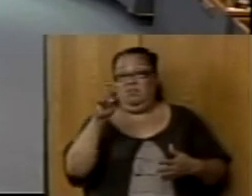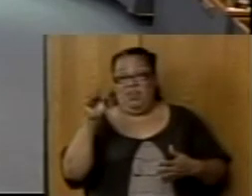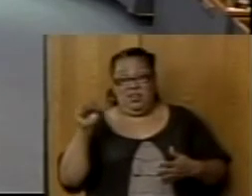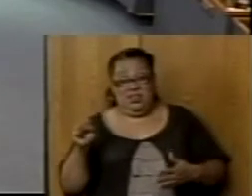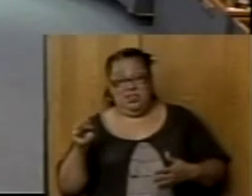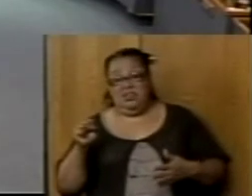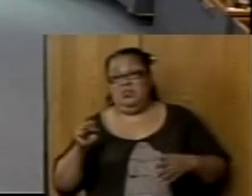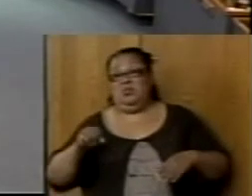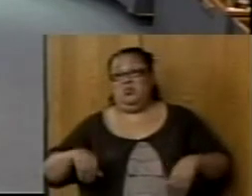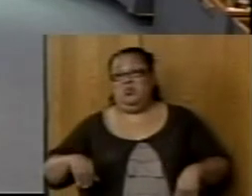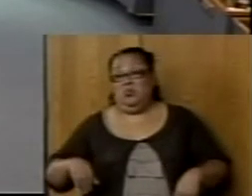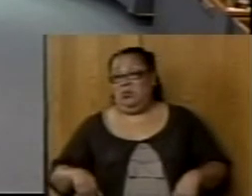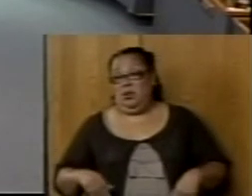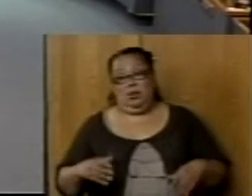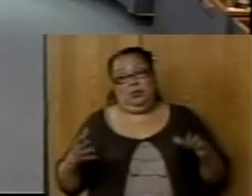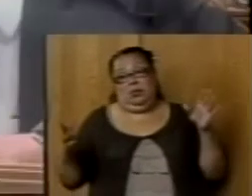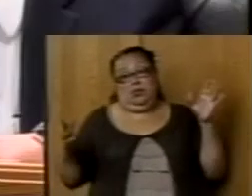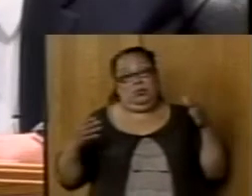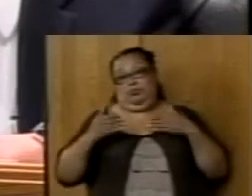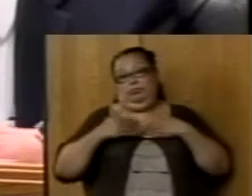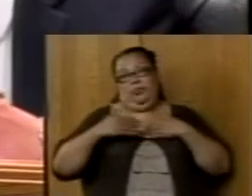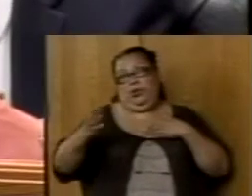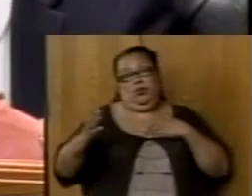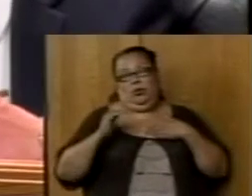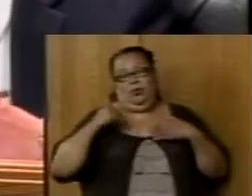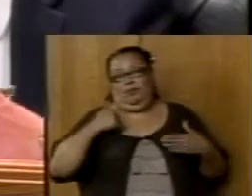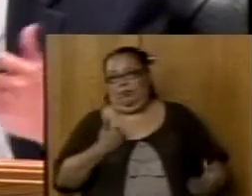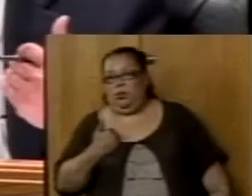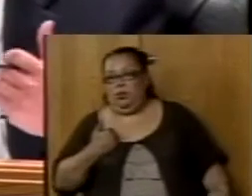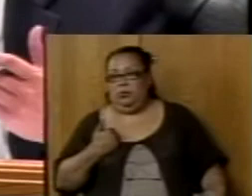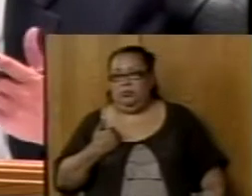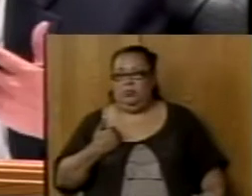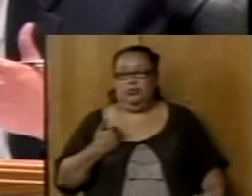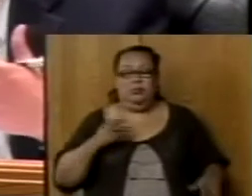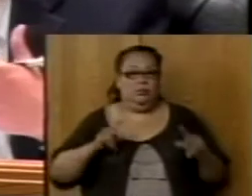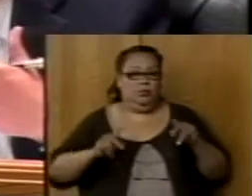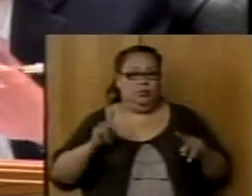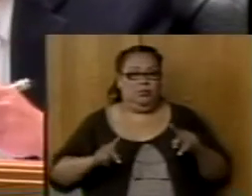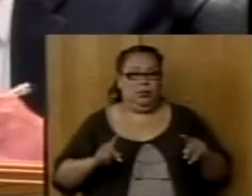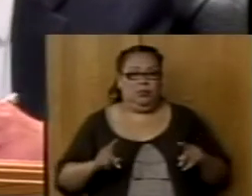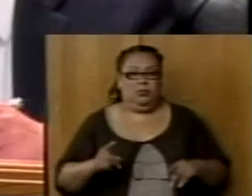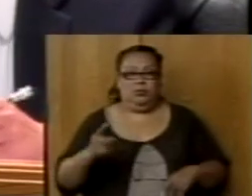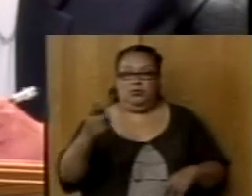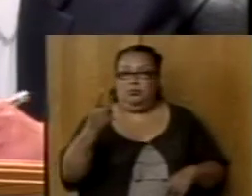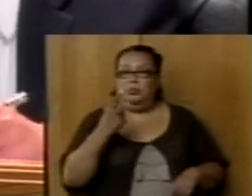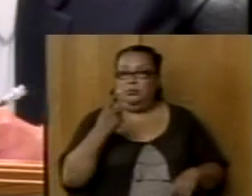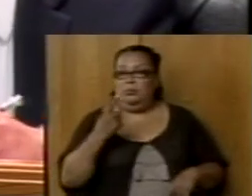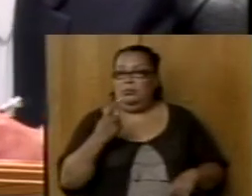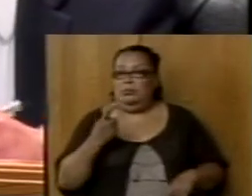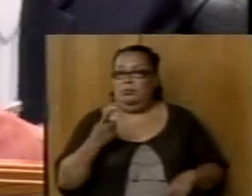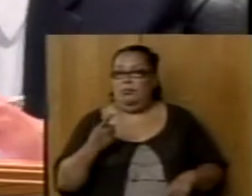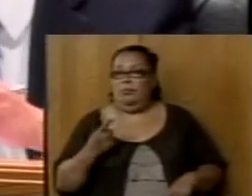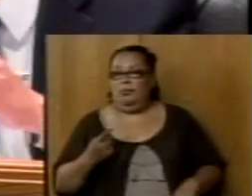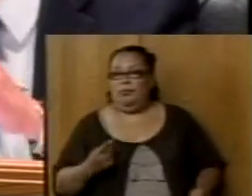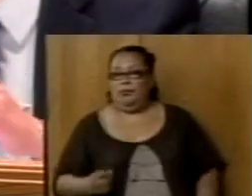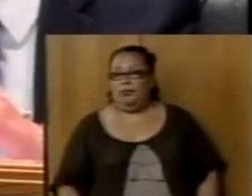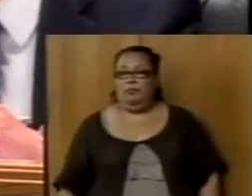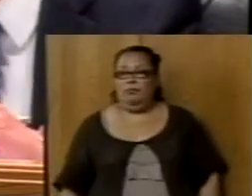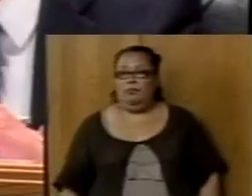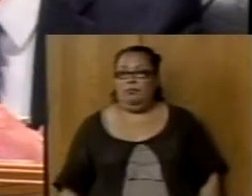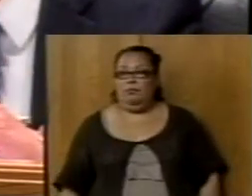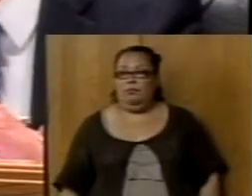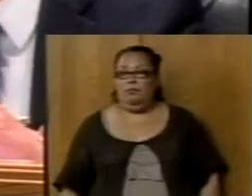mail until it's too late, and that's beyond our fault. But have these vendors come to you, right? They should not come to us. So that we can. Right. Thank you.